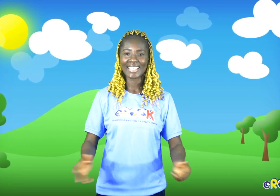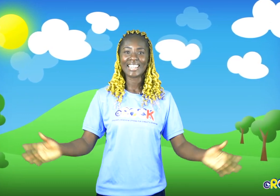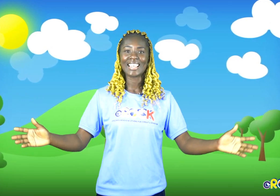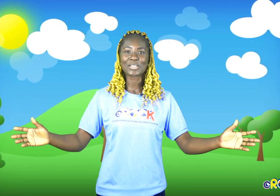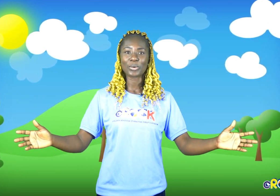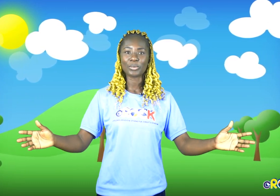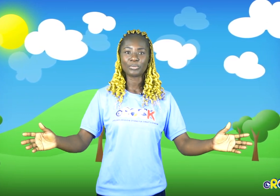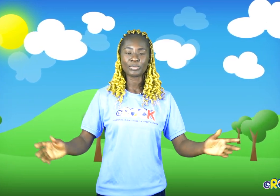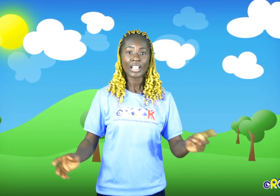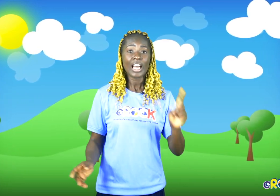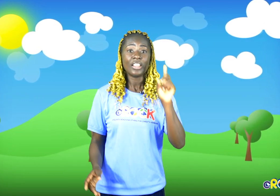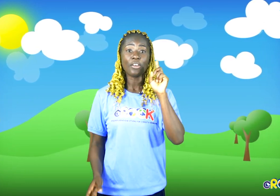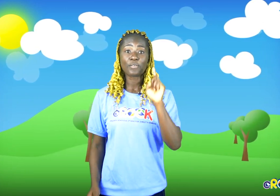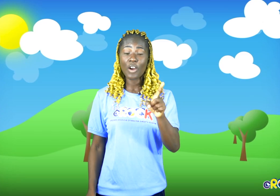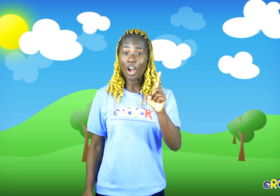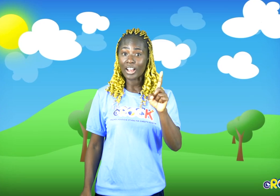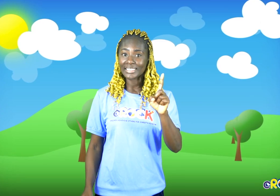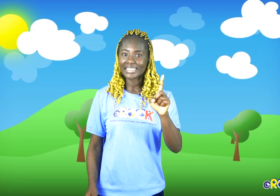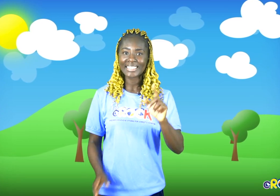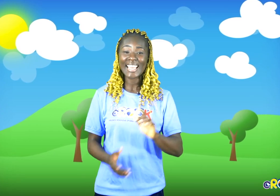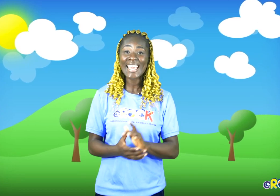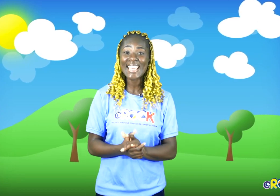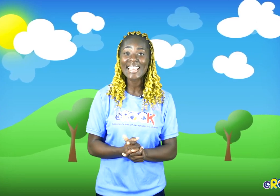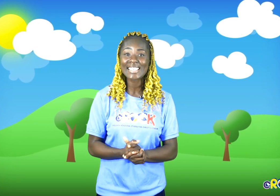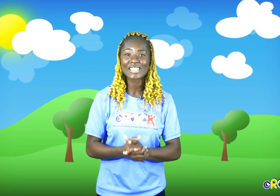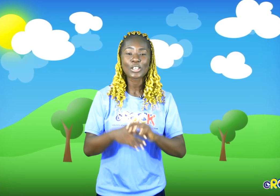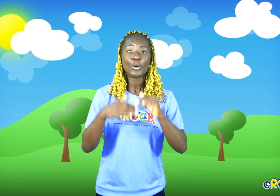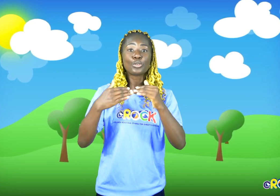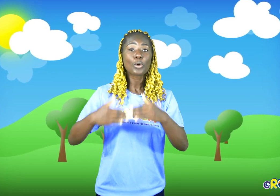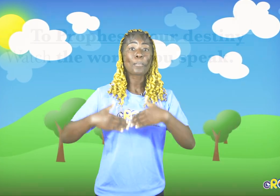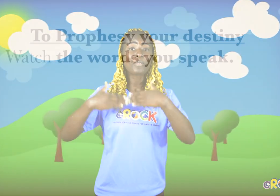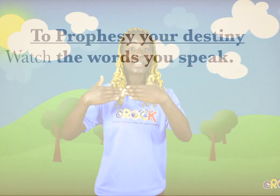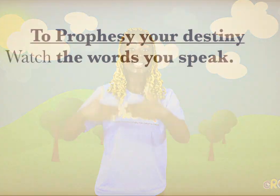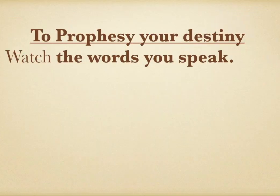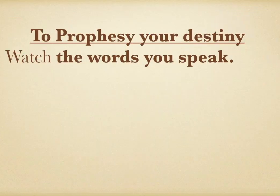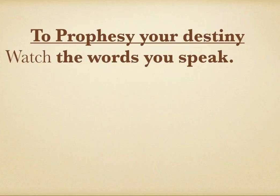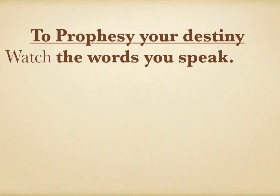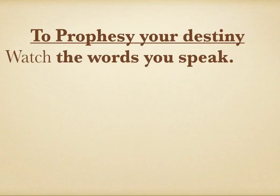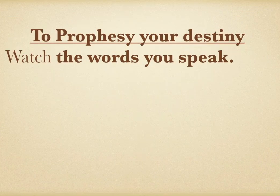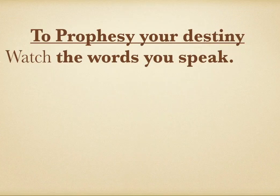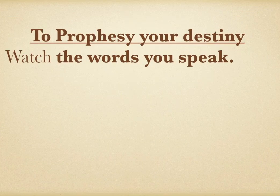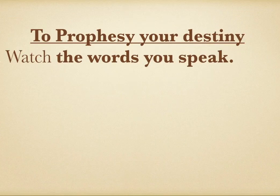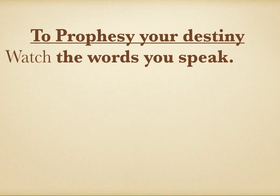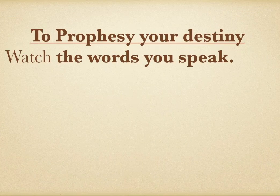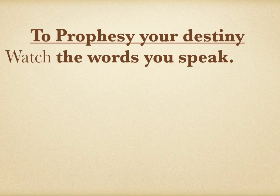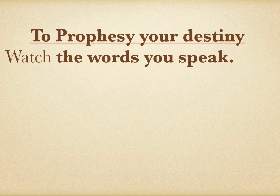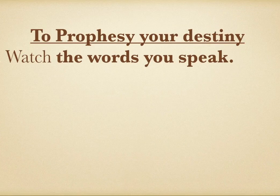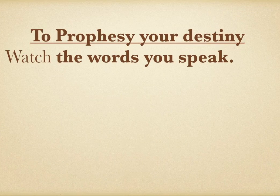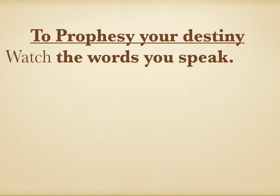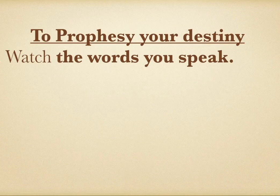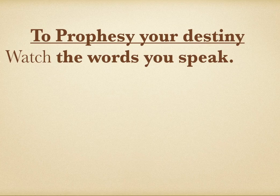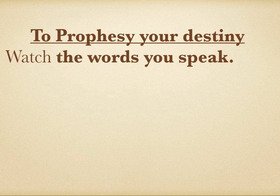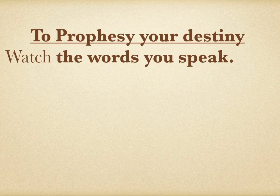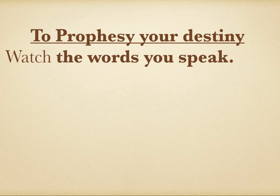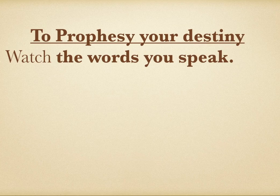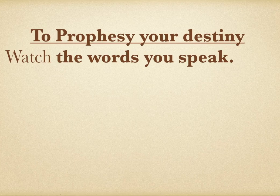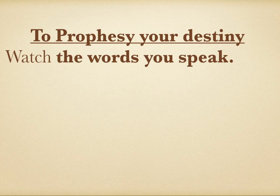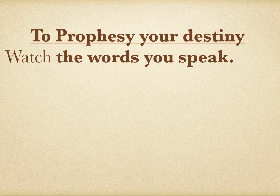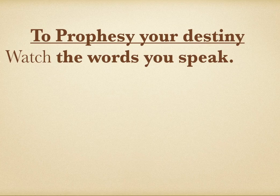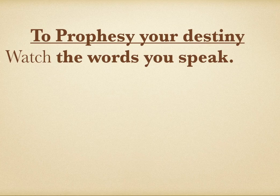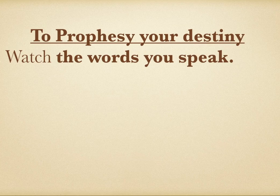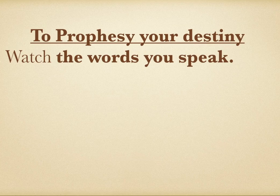set. Let's go. The first is to prophesy your